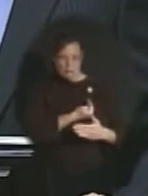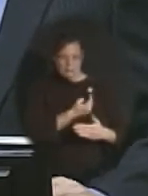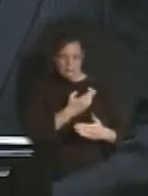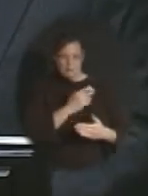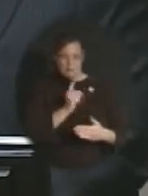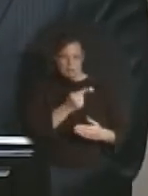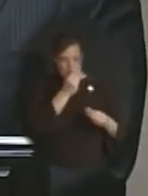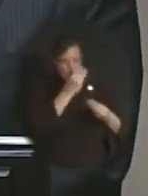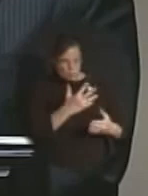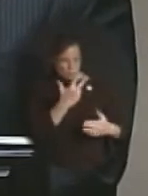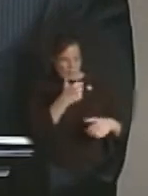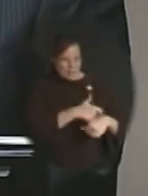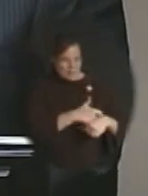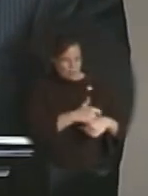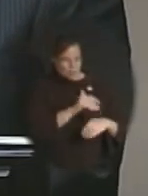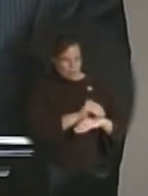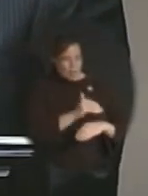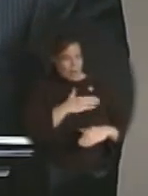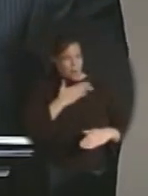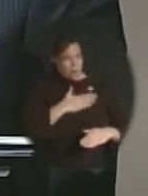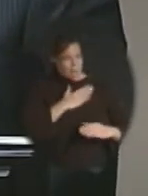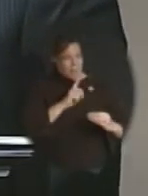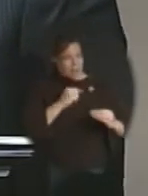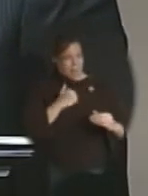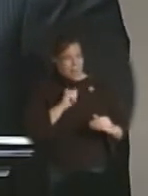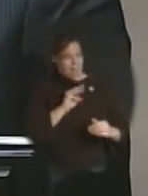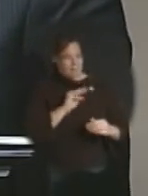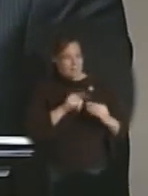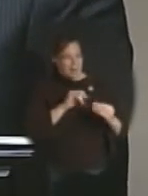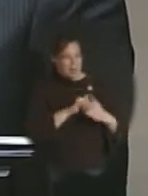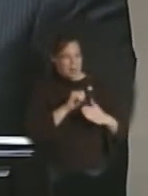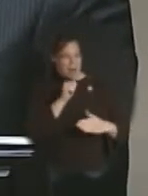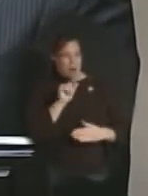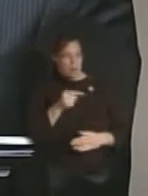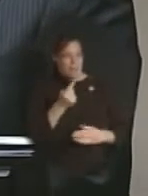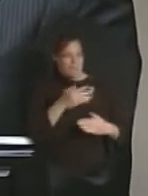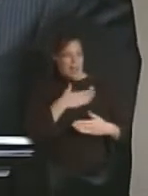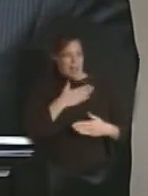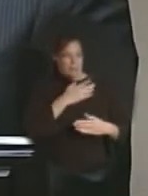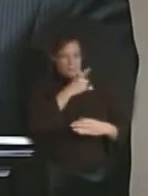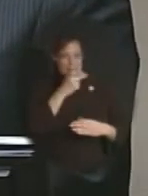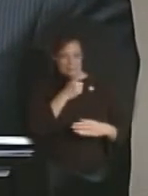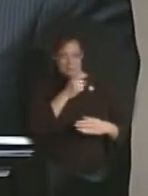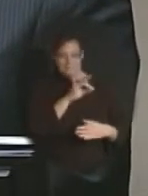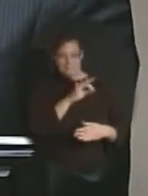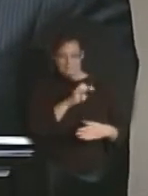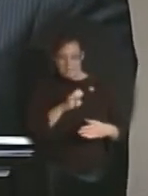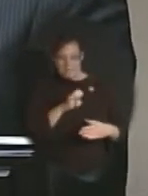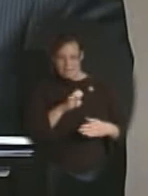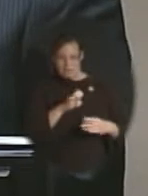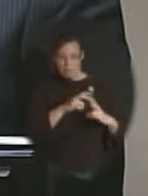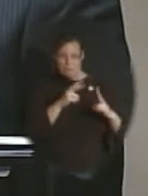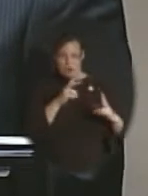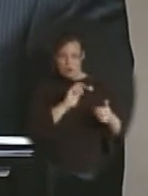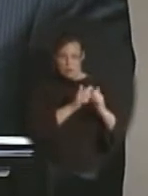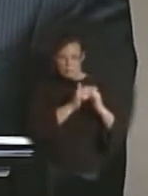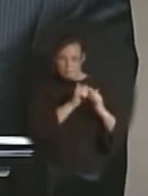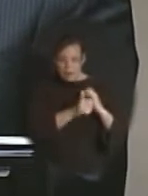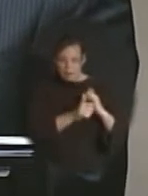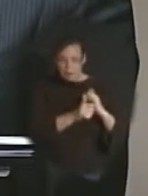only told him 3 times tonight how happy I am about it. Not only am I happy because of the fees, which were very